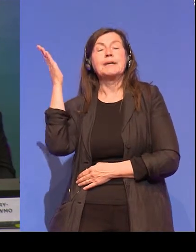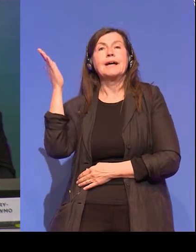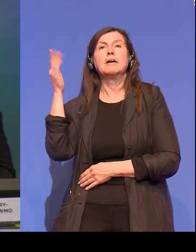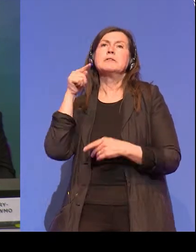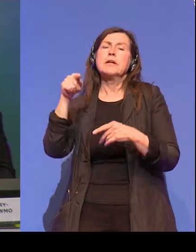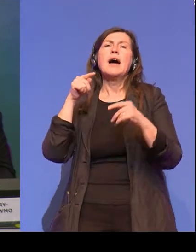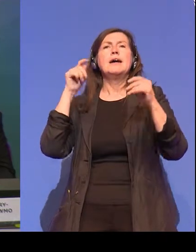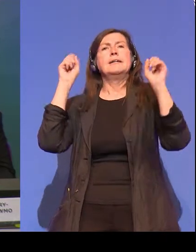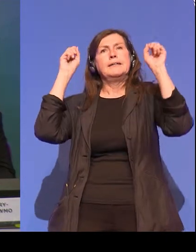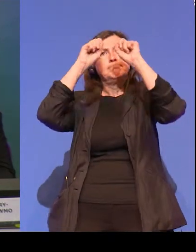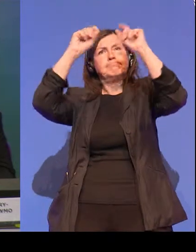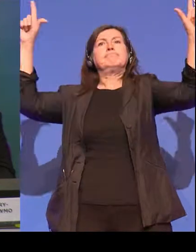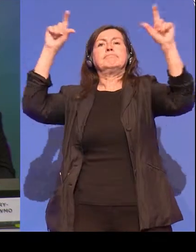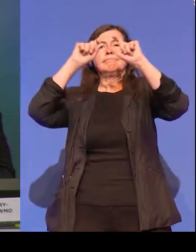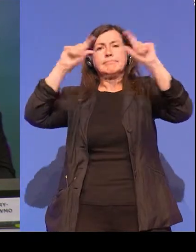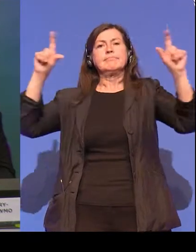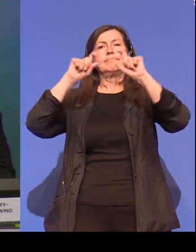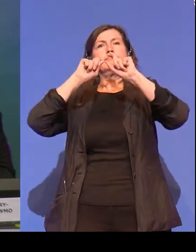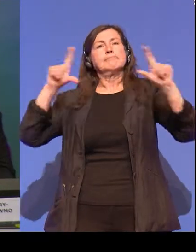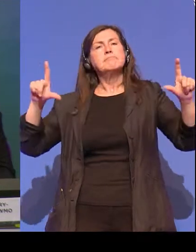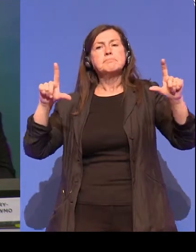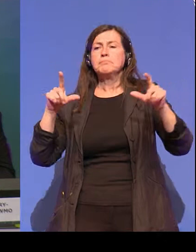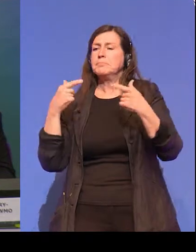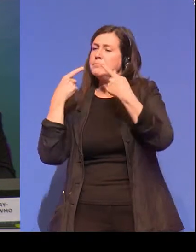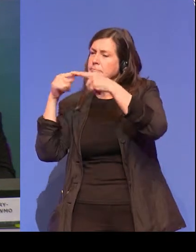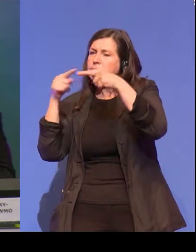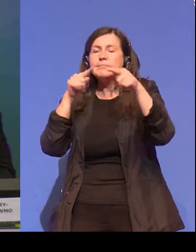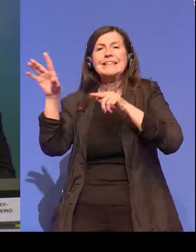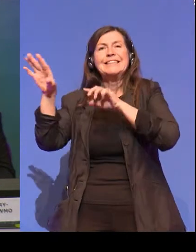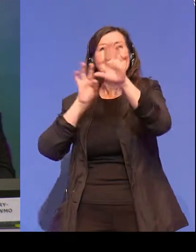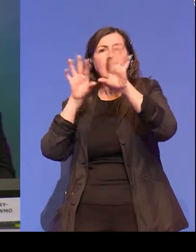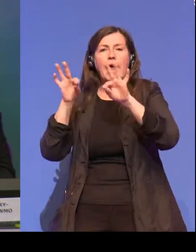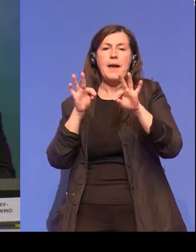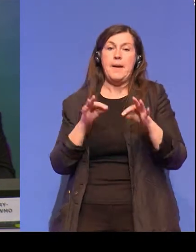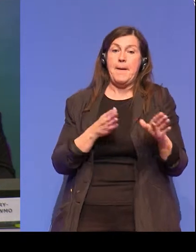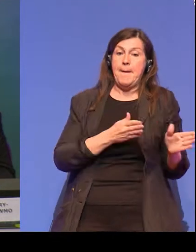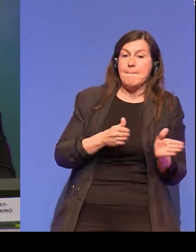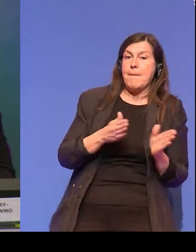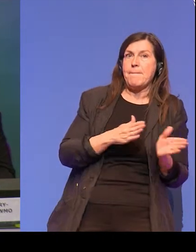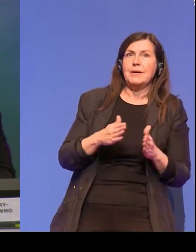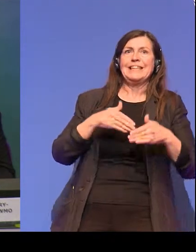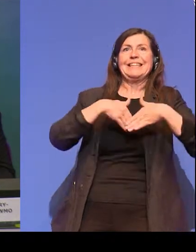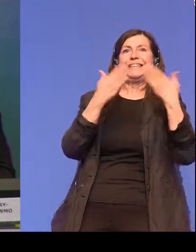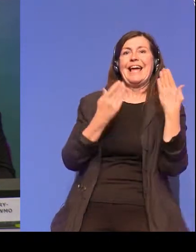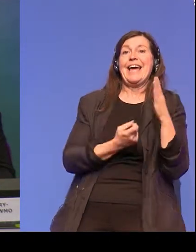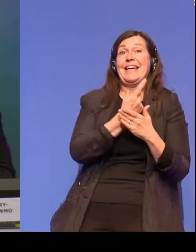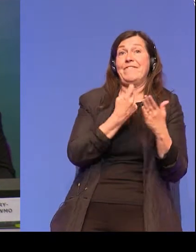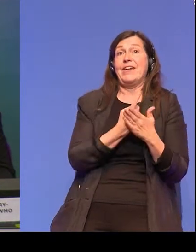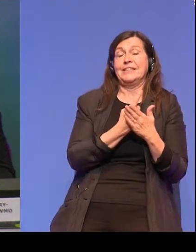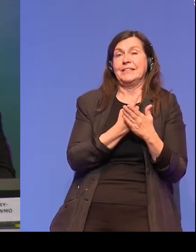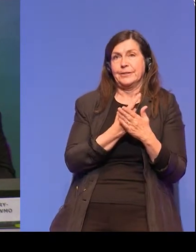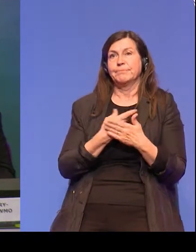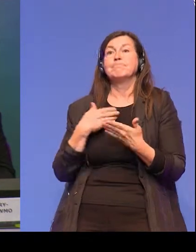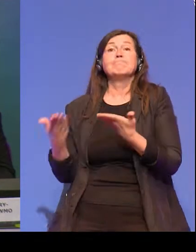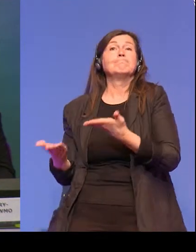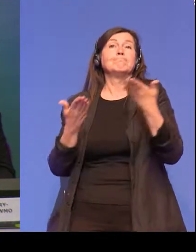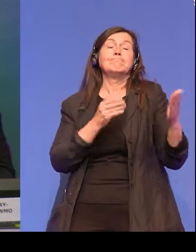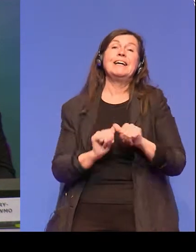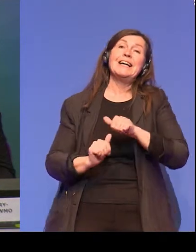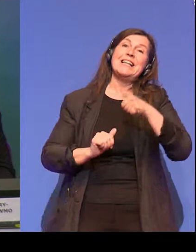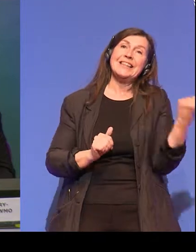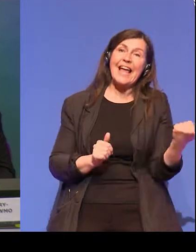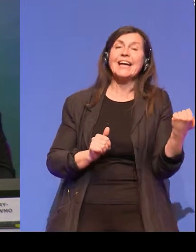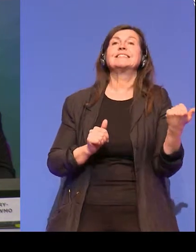key highlights and outcomes from selected preparatory day events. I now give the floor to our next speaker,